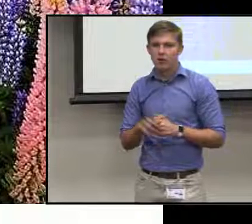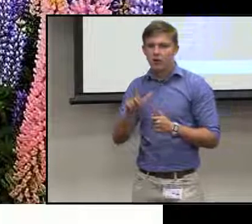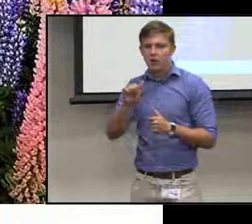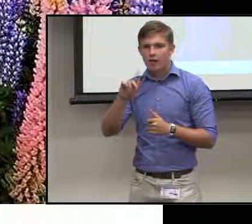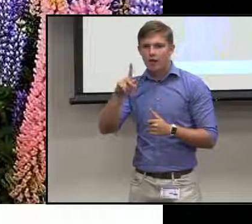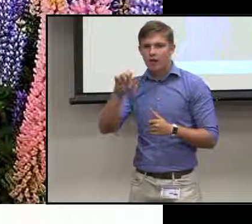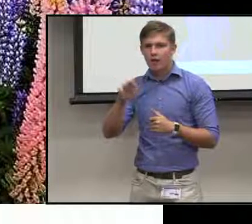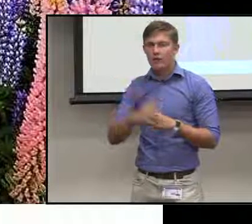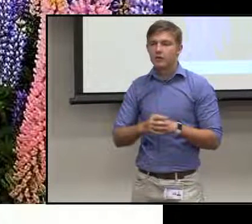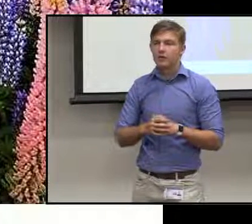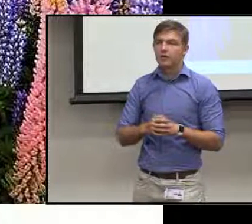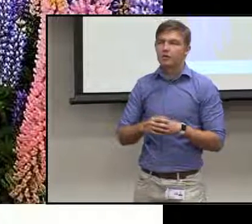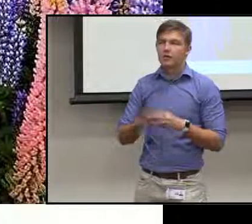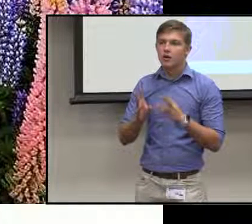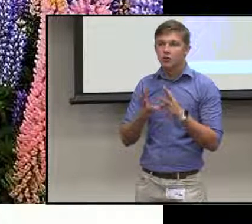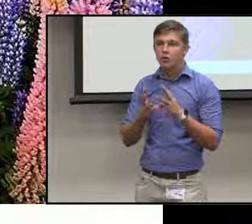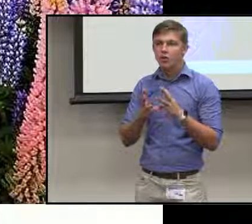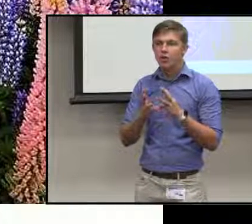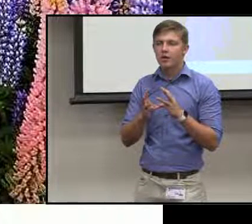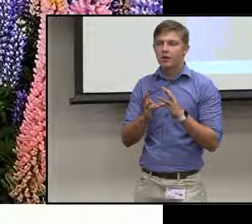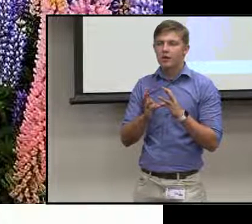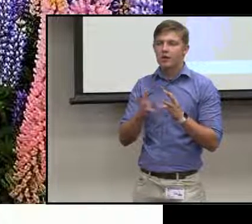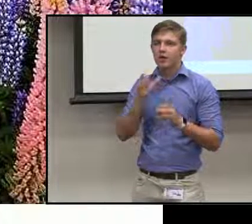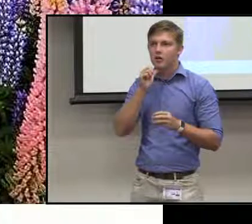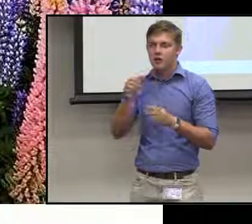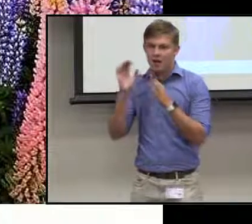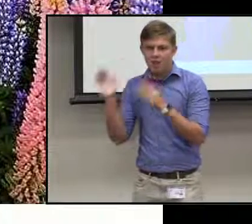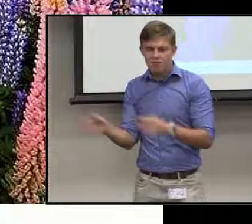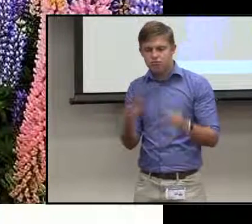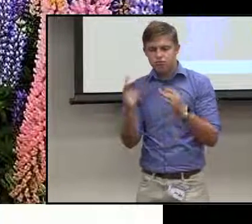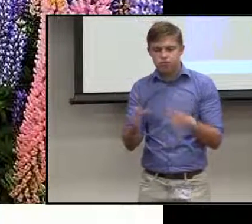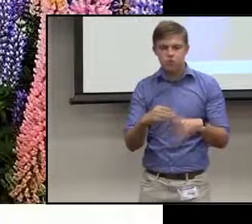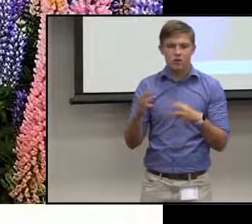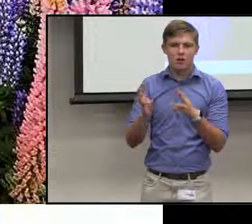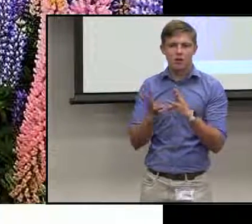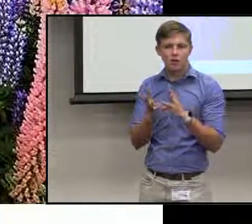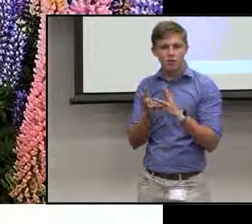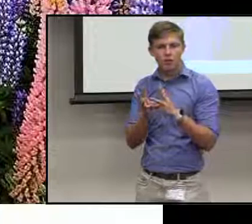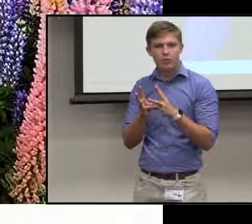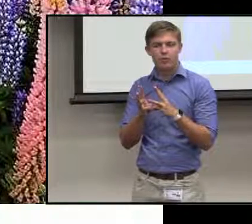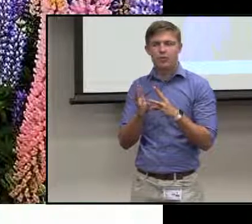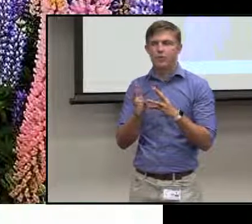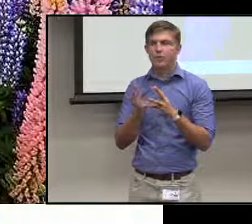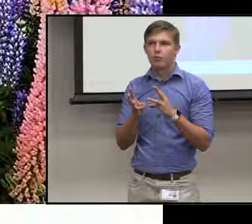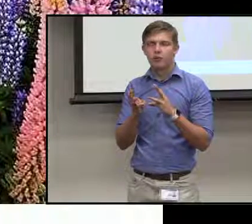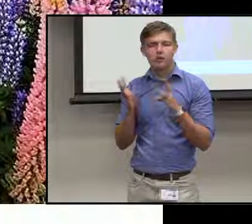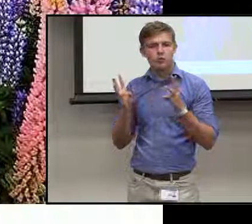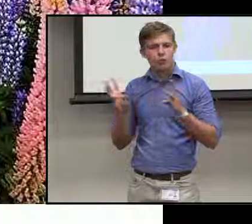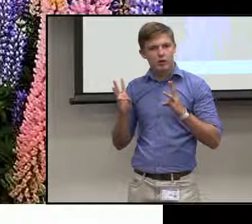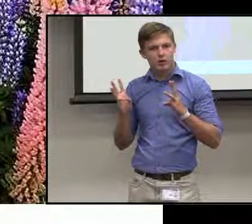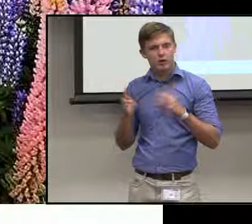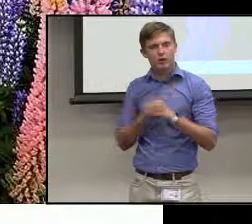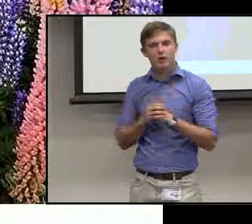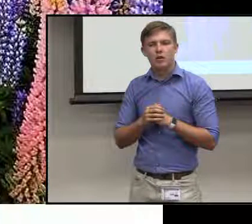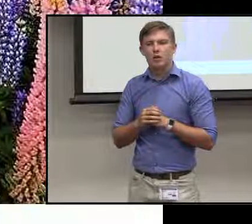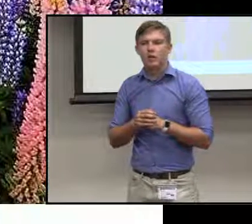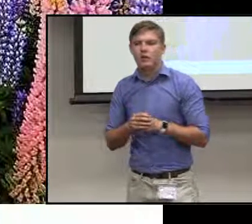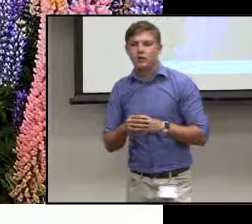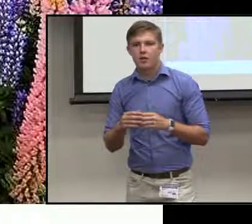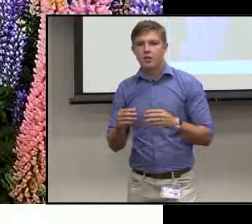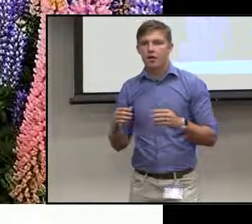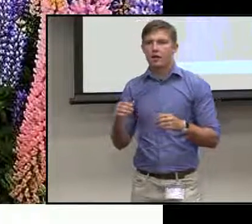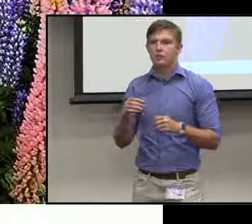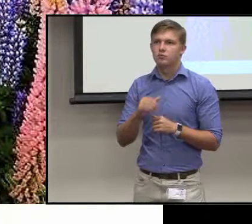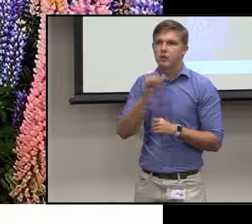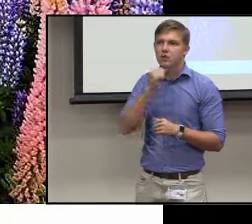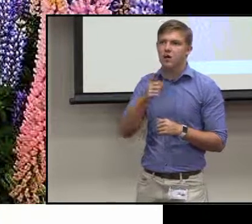not so blustery in the wintertime or hot in the summertime. It's a tropical, semi-tropical nation. And so they